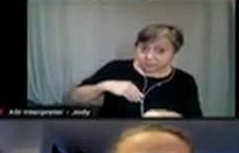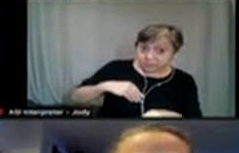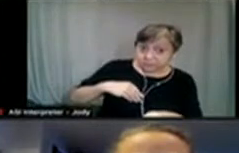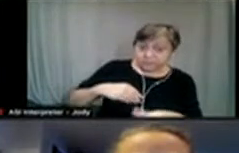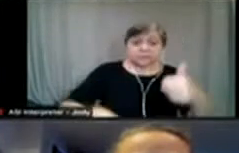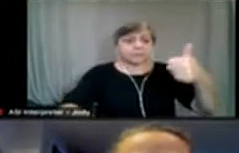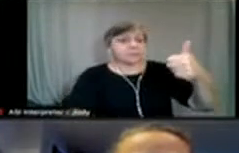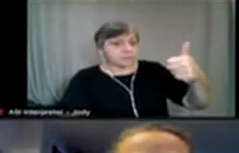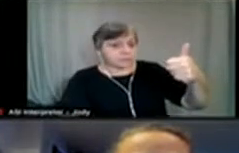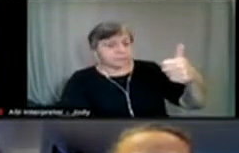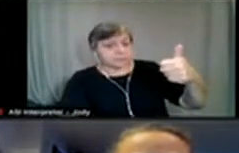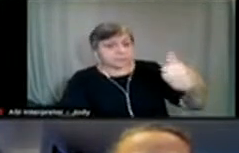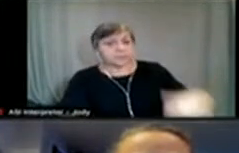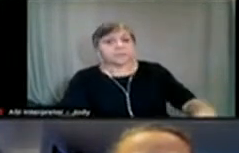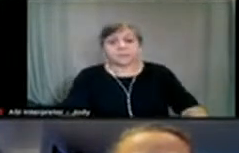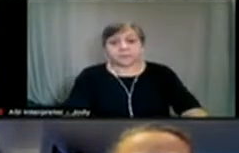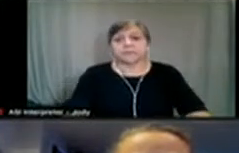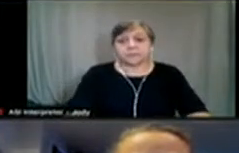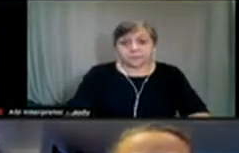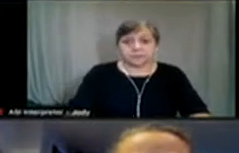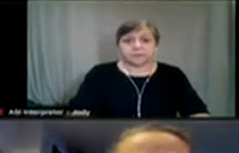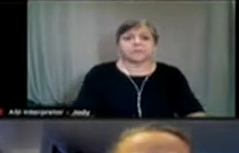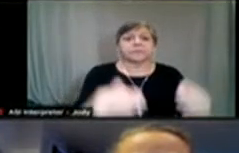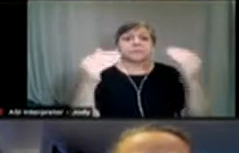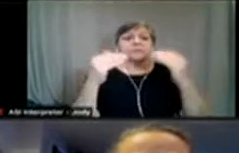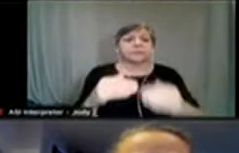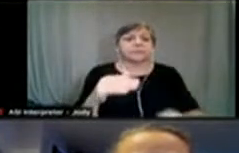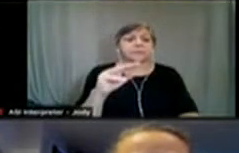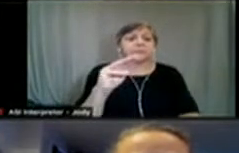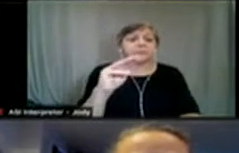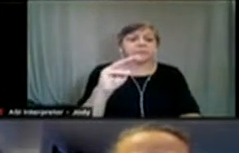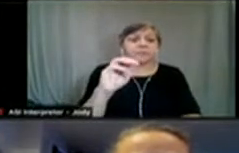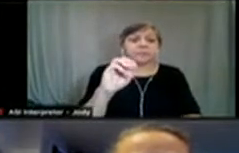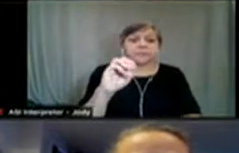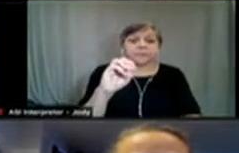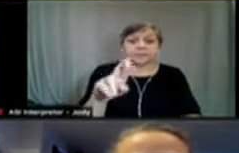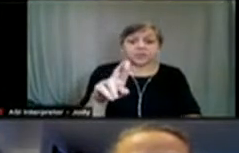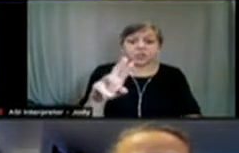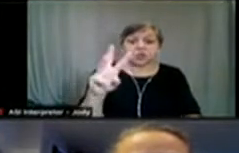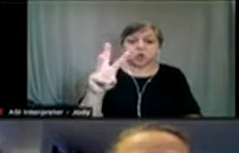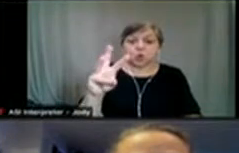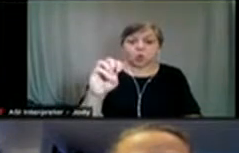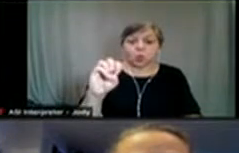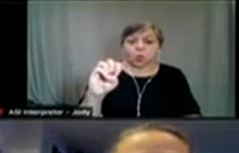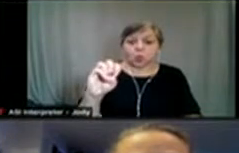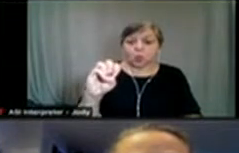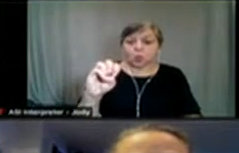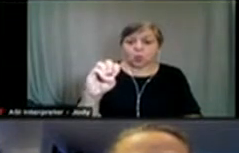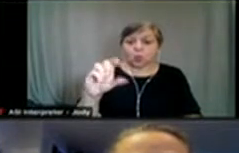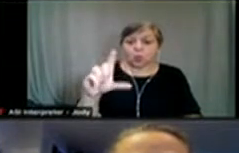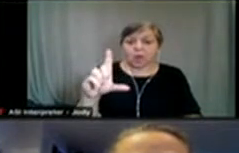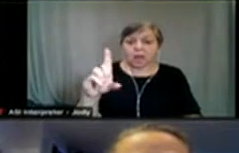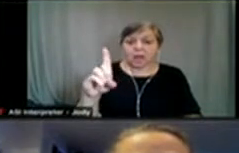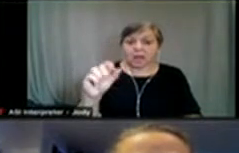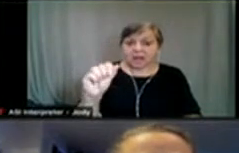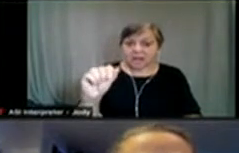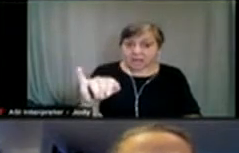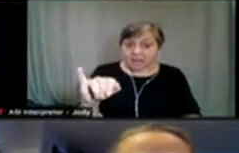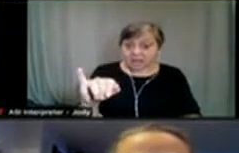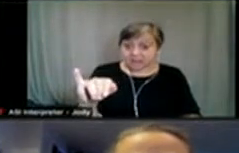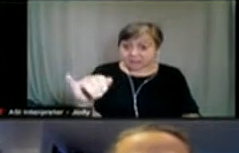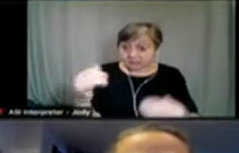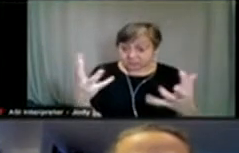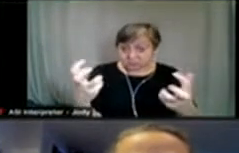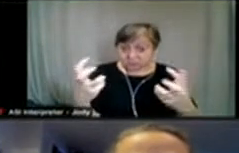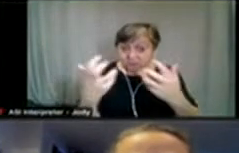sounds perfect. Okay, let's go to Mr. Weldy's suggestion. Mr. Weldy, do you want to make that friendly amendment first before